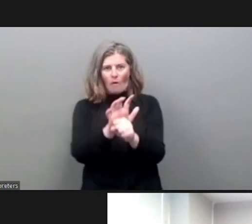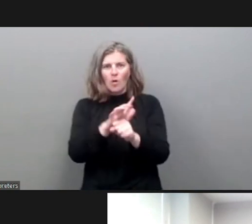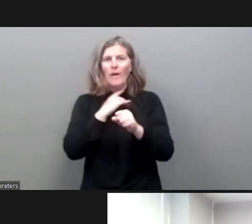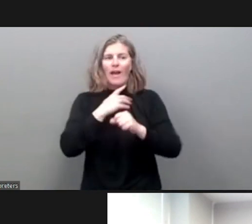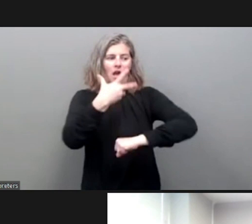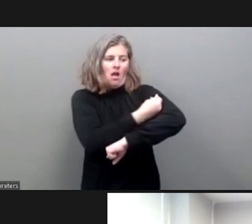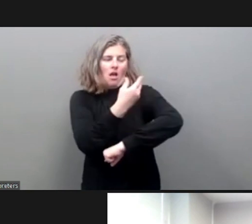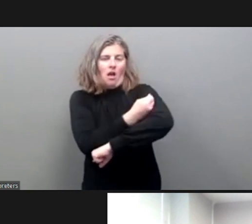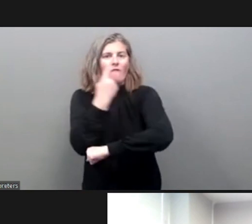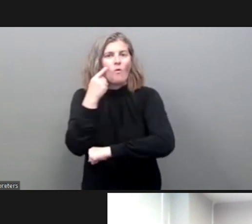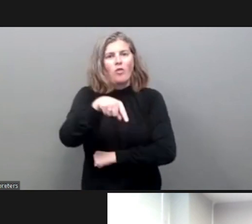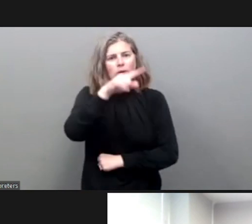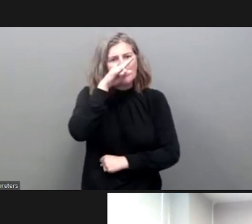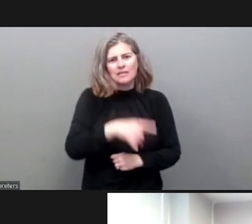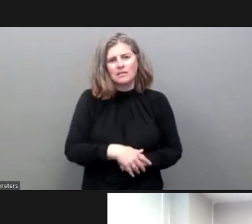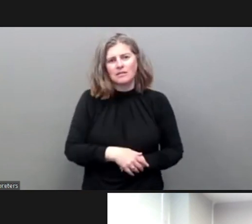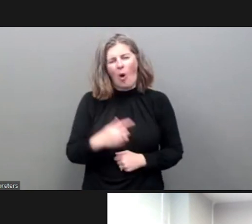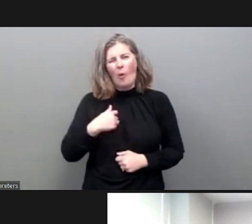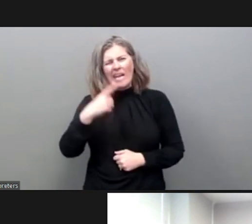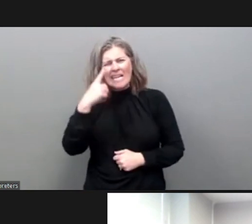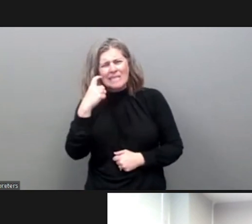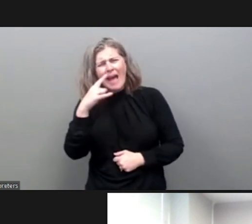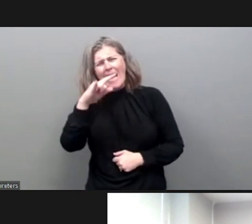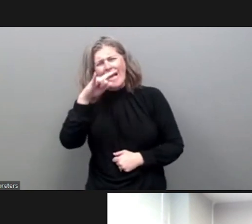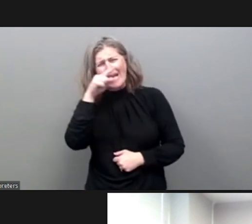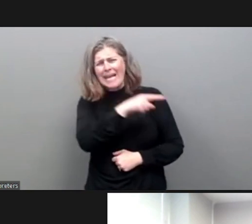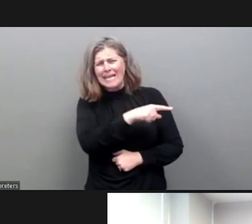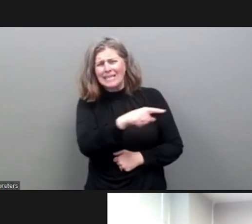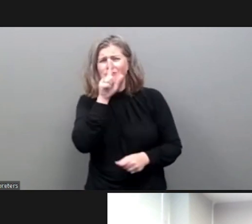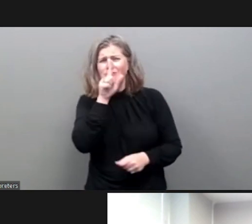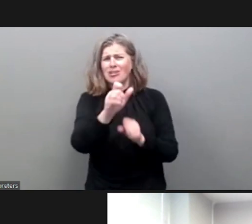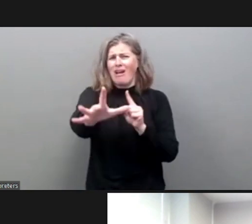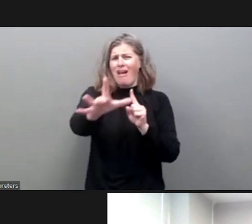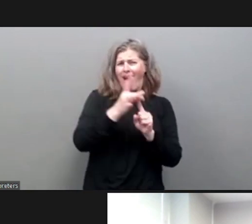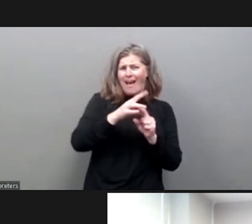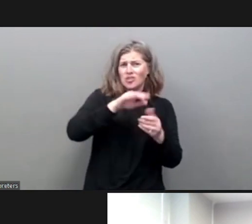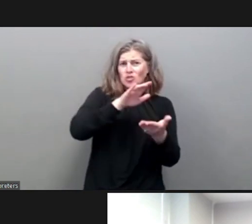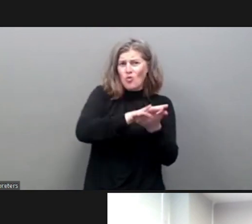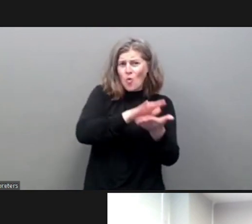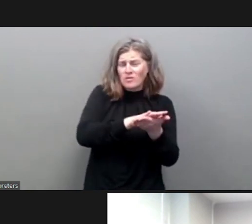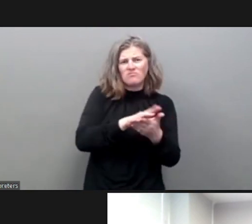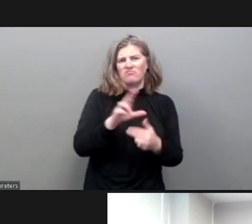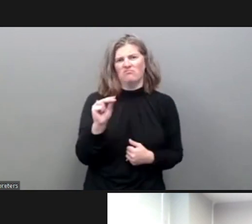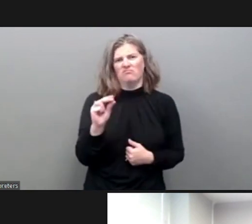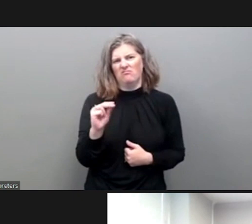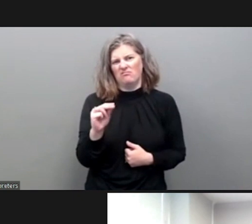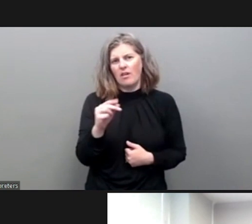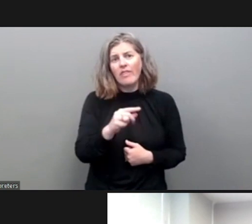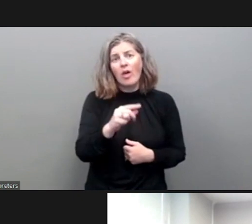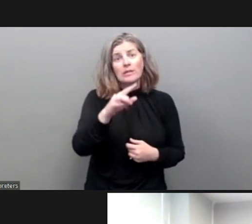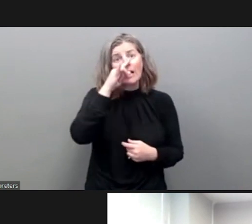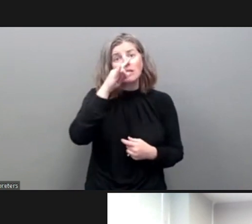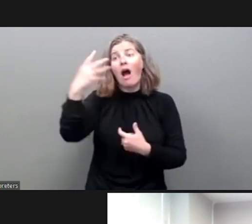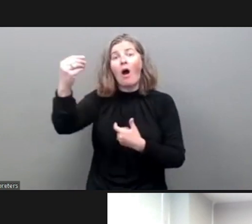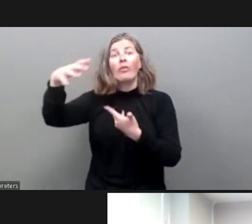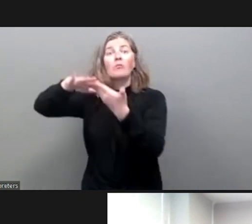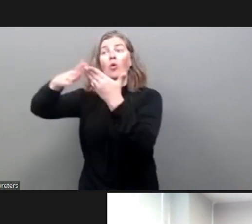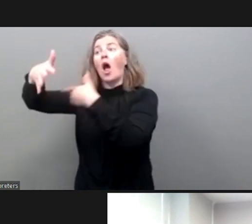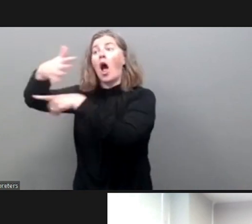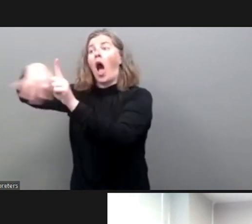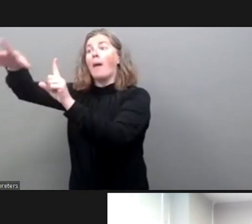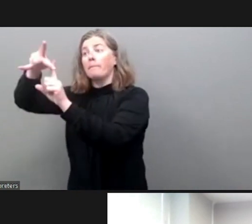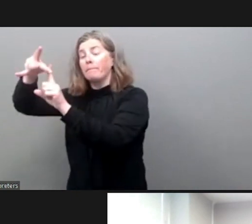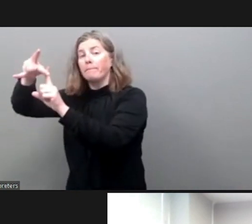that vaccination. Now, we don't think kids are actually getting COVID in schools. We think they're getting it in the community, and then we're picking it